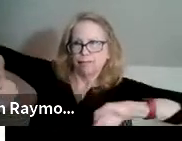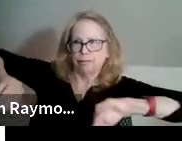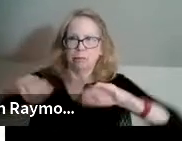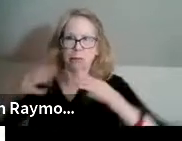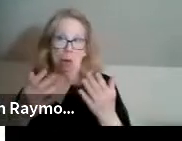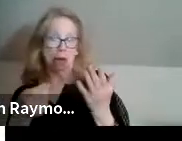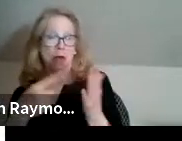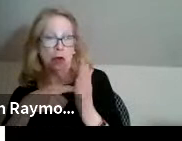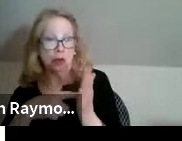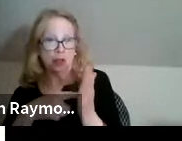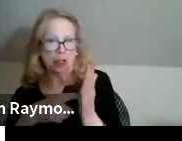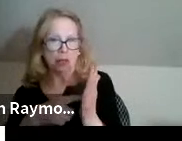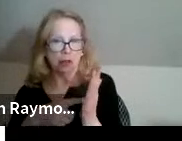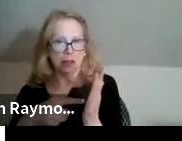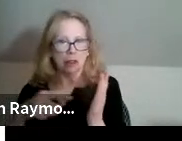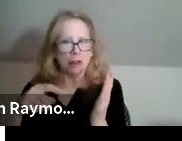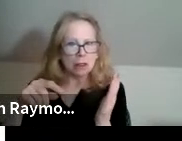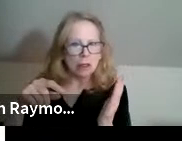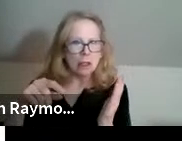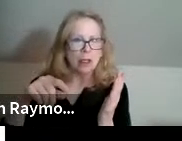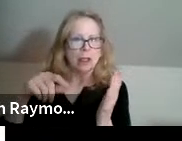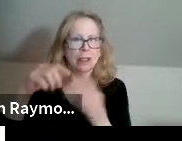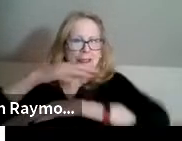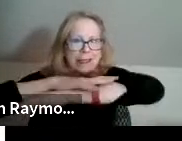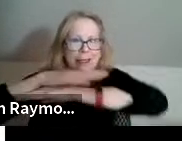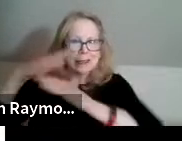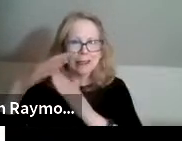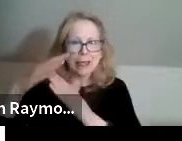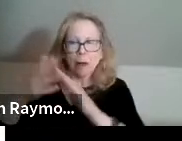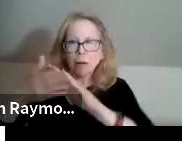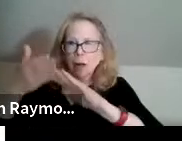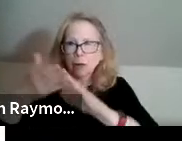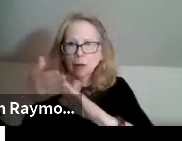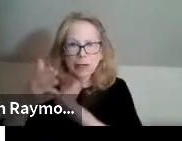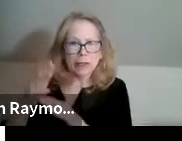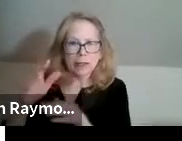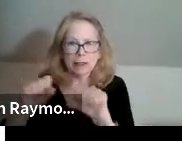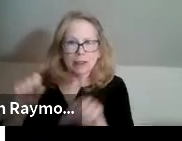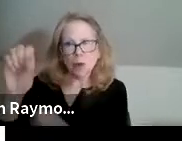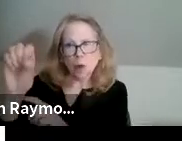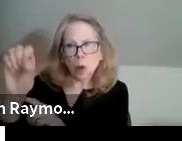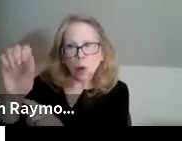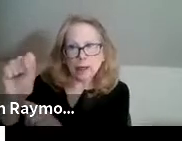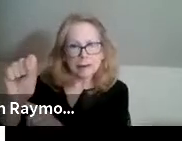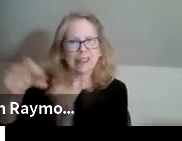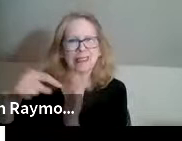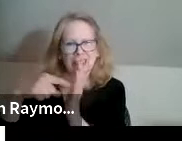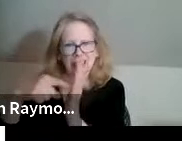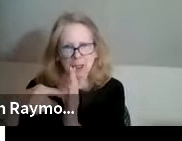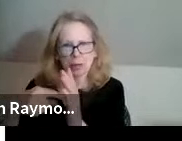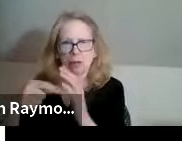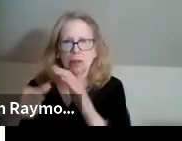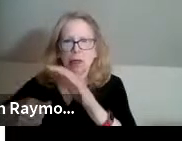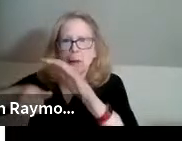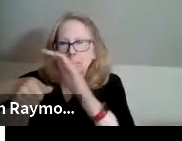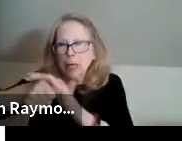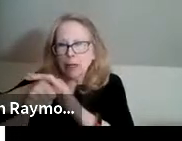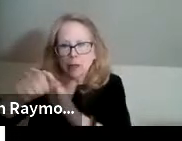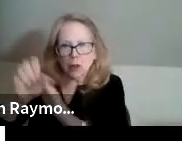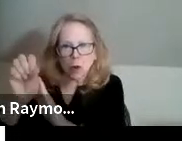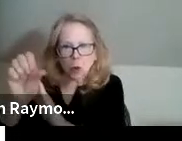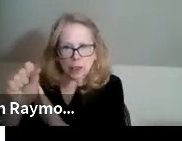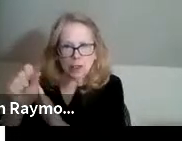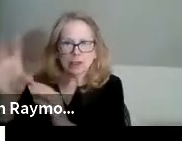example, desktop operating systems are an example of platform software. Embedded operating systems, including